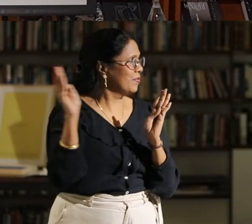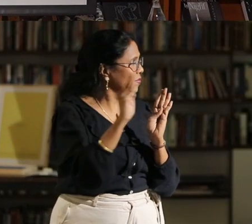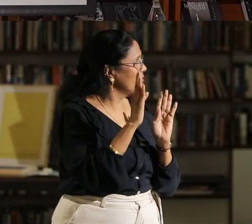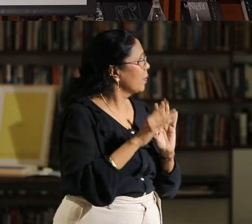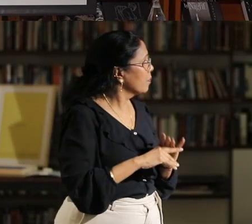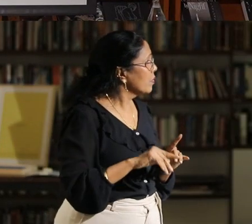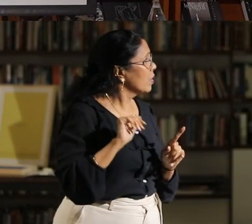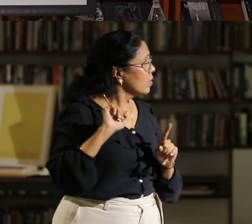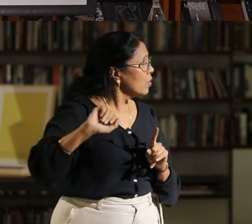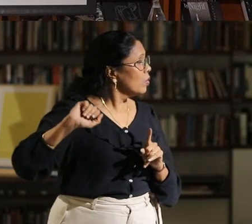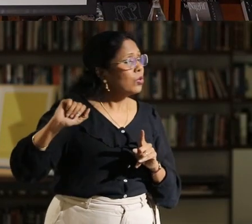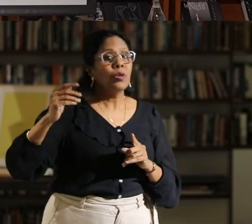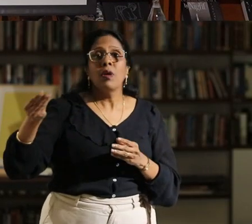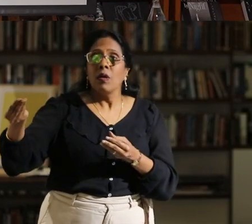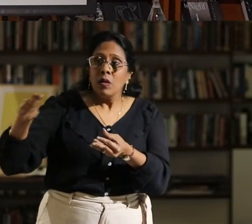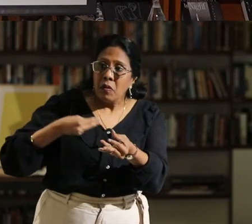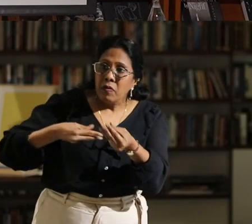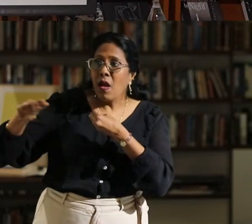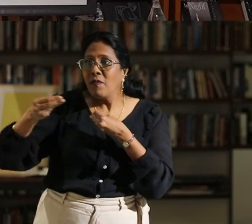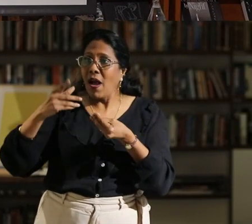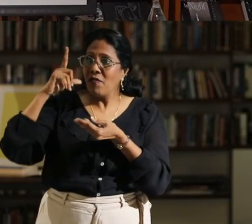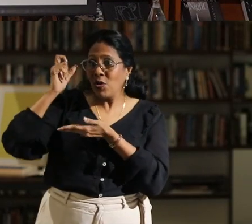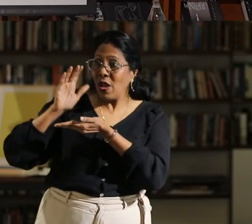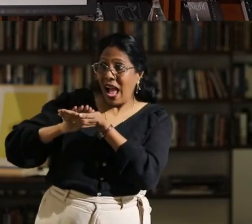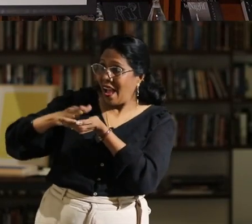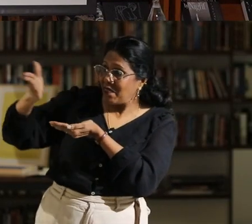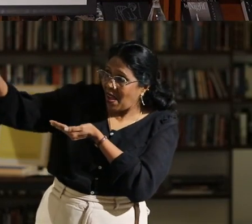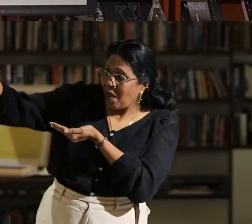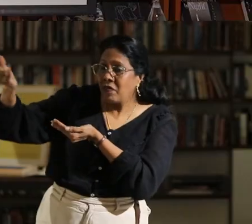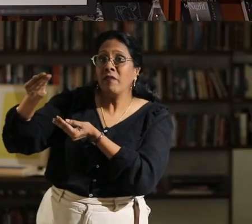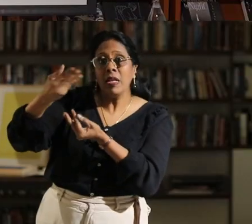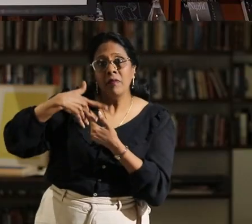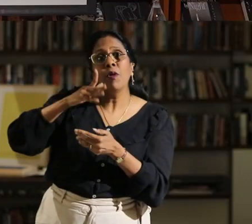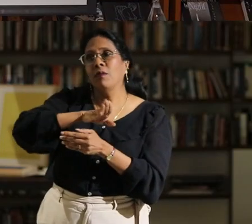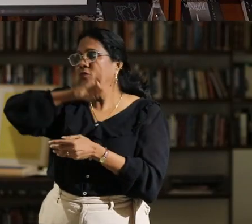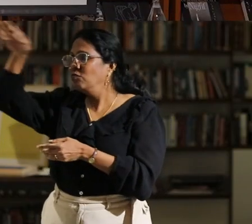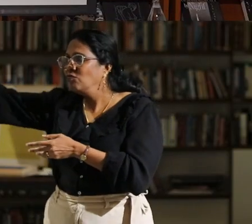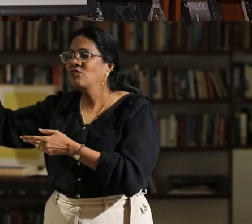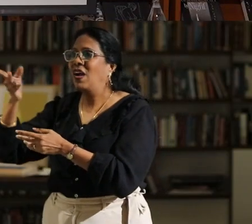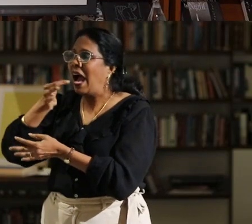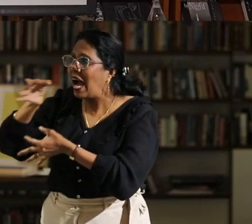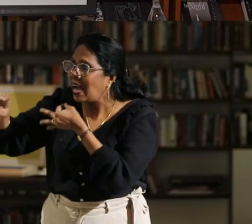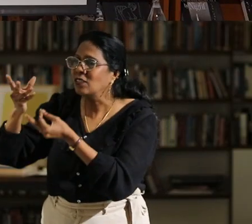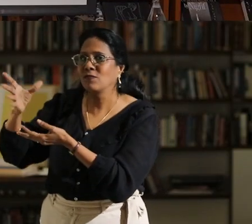or through the neighborhood museums, which giving us leads about who's got photo collections and so on and so forth.